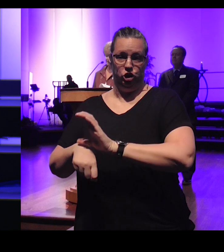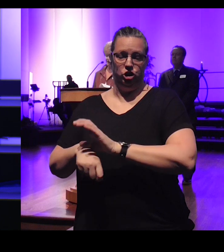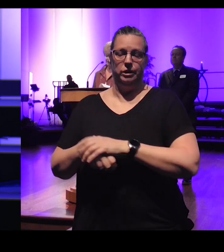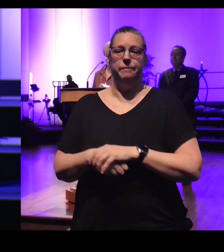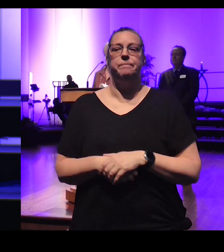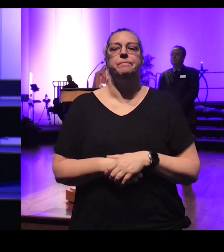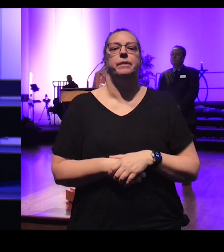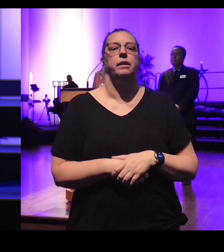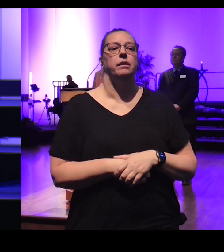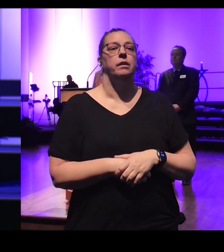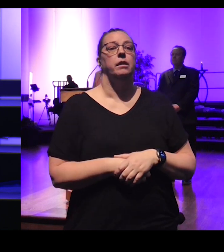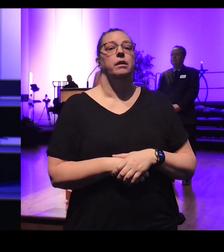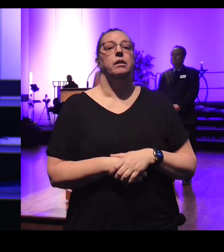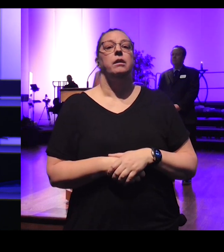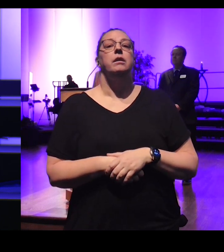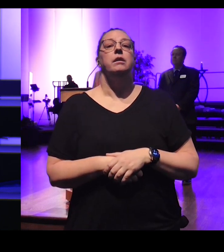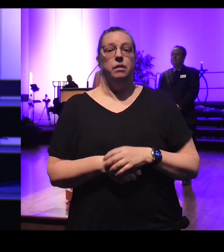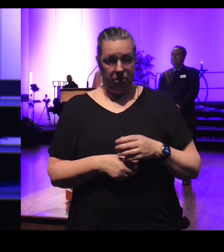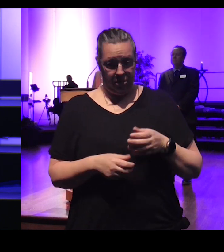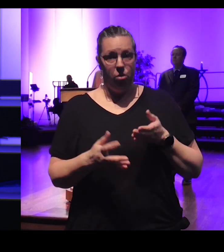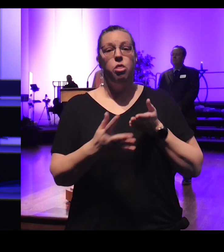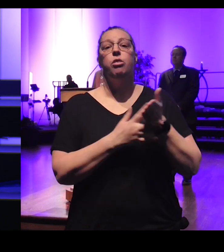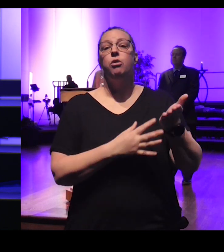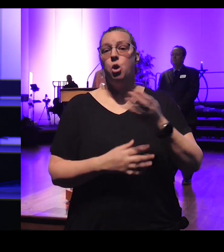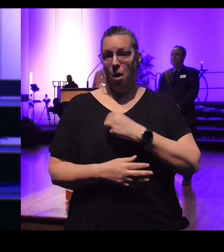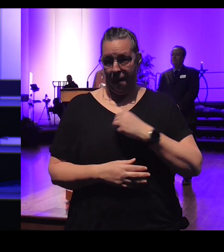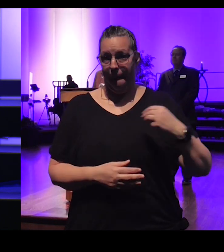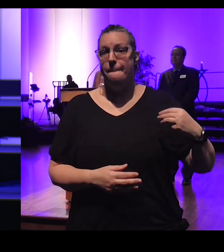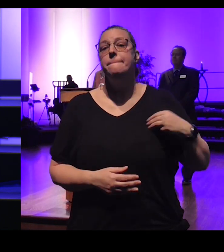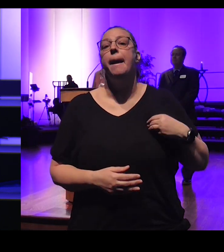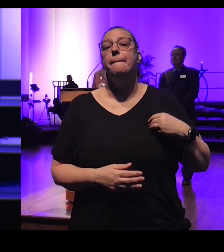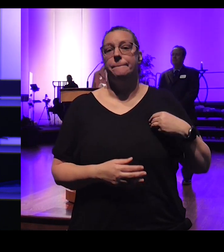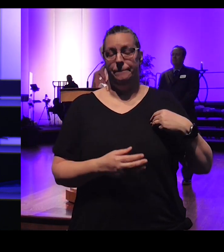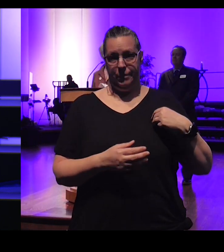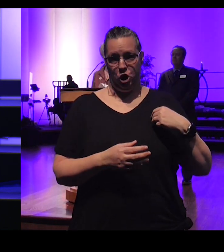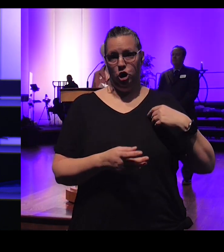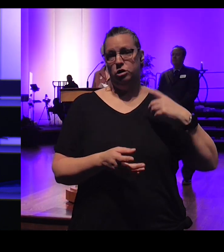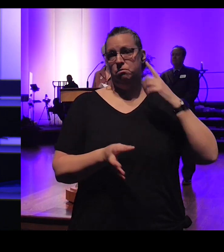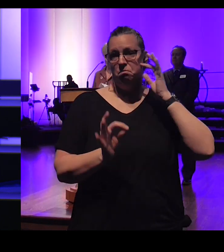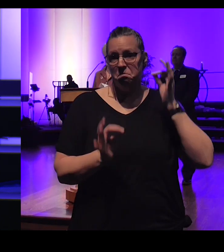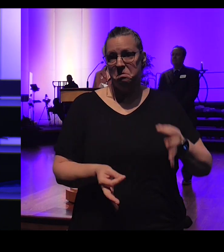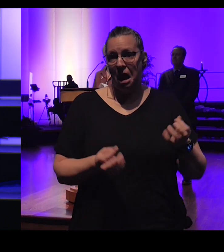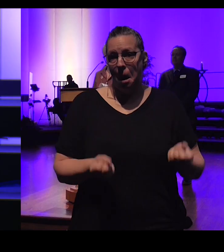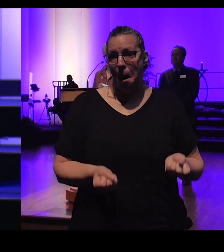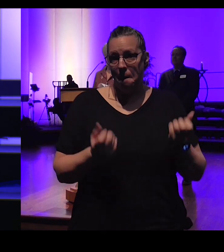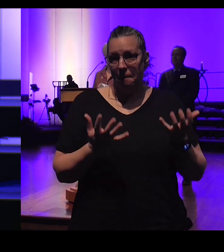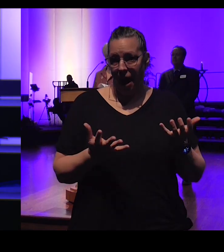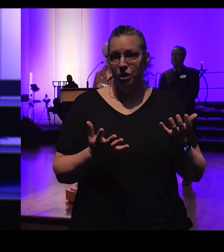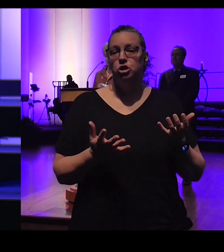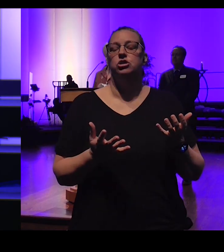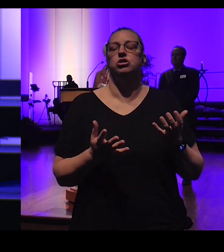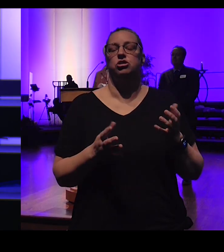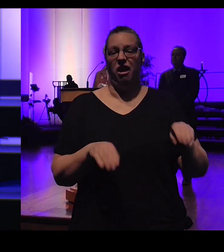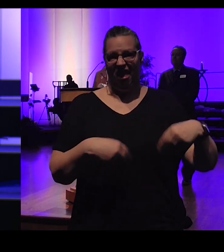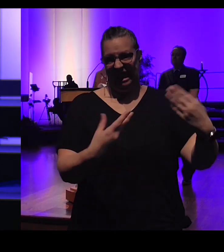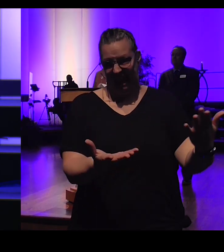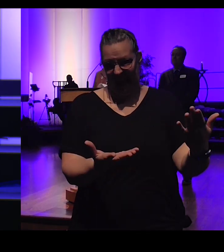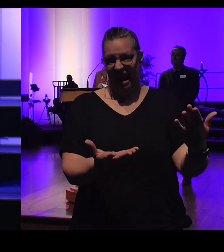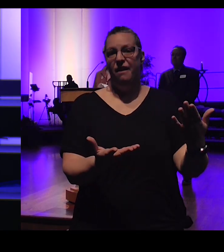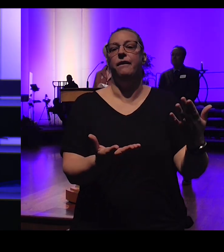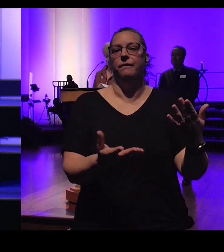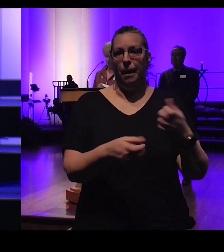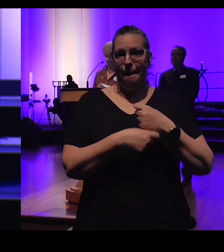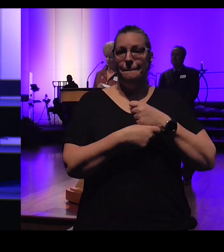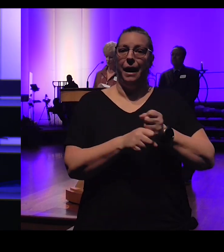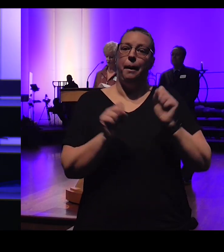Dedicated Mile Highers through bequests and contributions to the Giving While Living program make these distributions